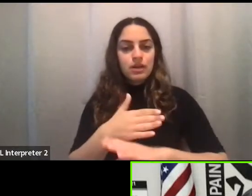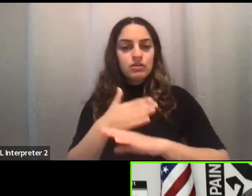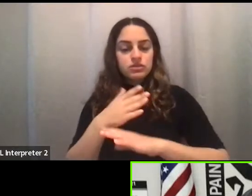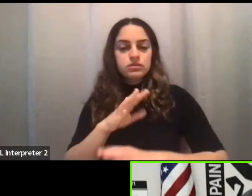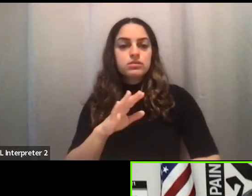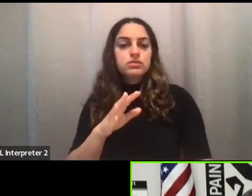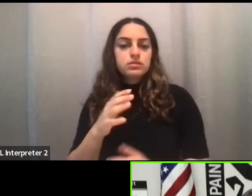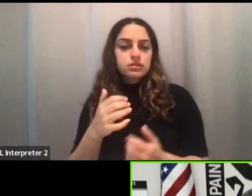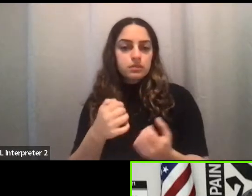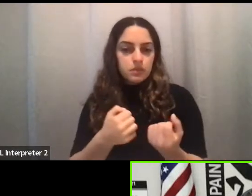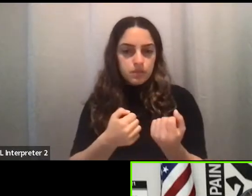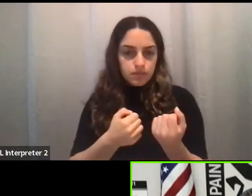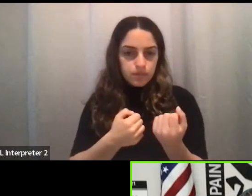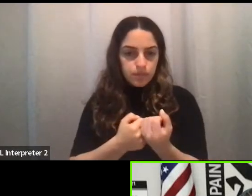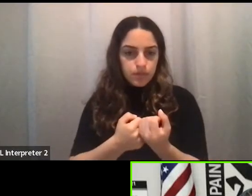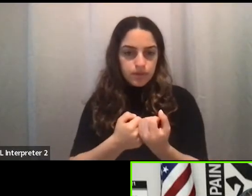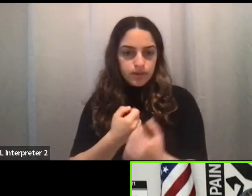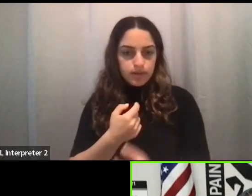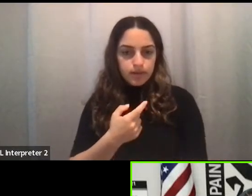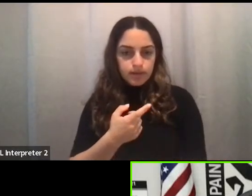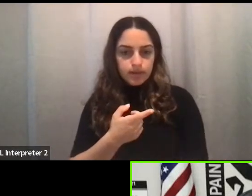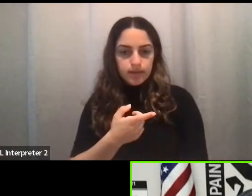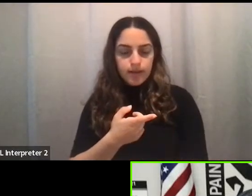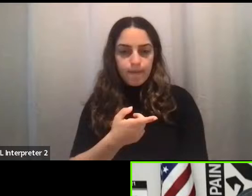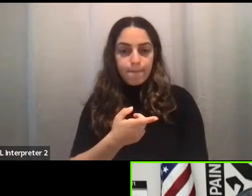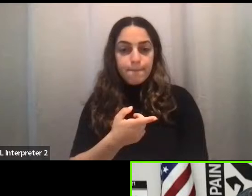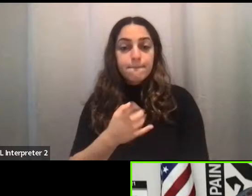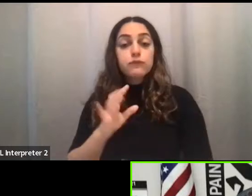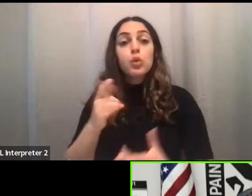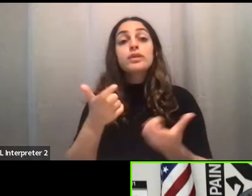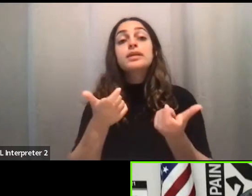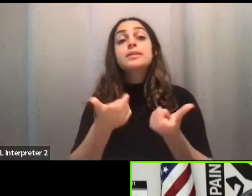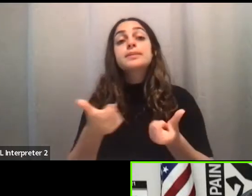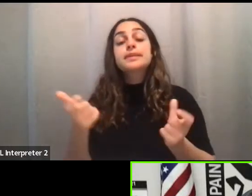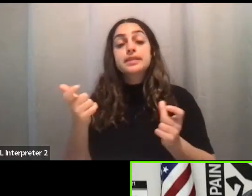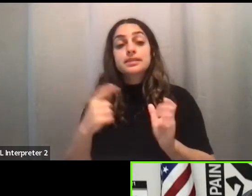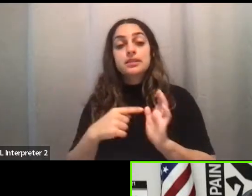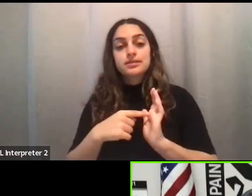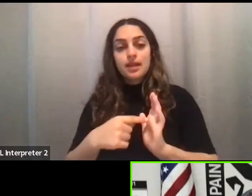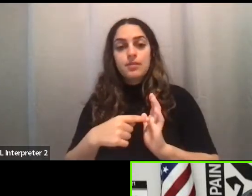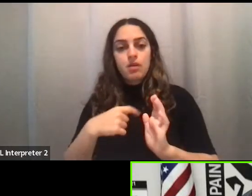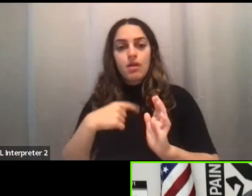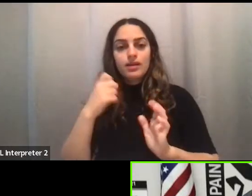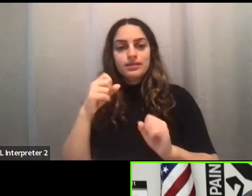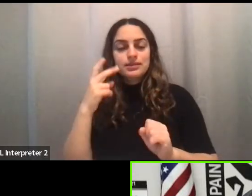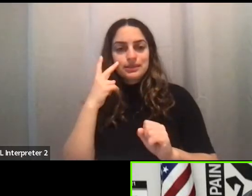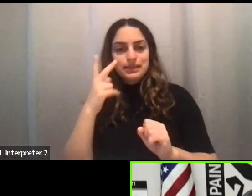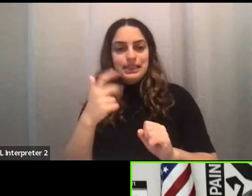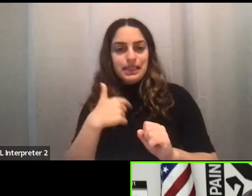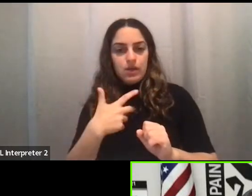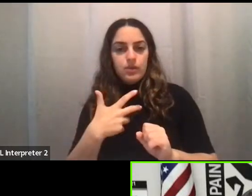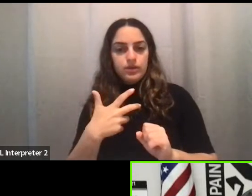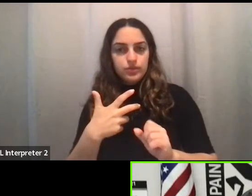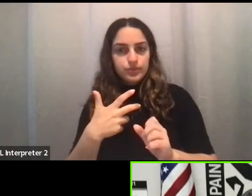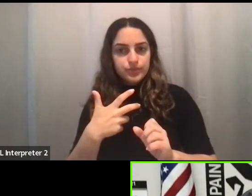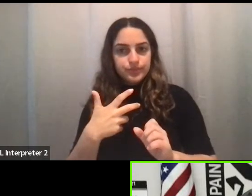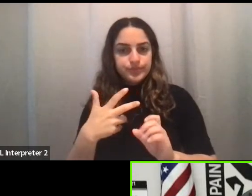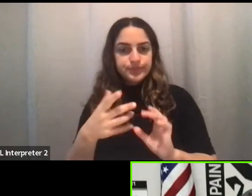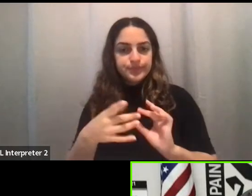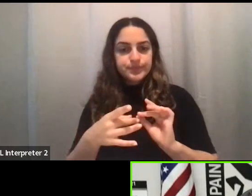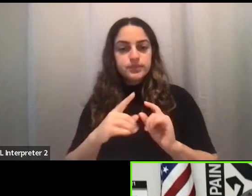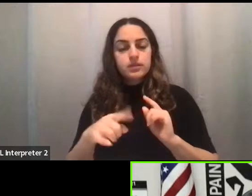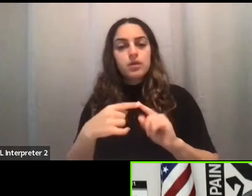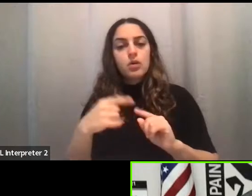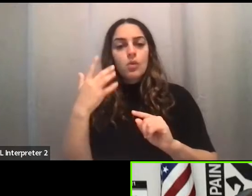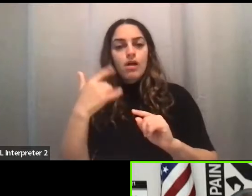continued so uh you know the biggest example that i can see that i wanted to dovetail into about why i i'm so